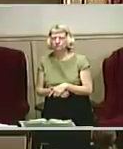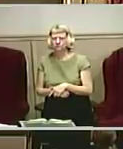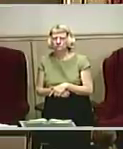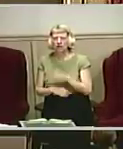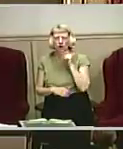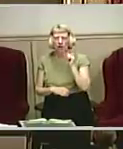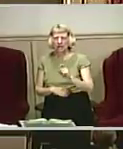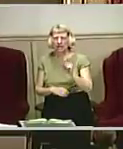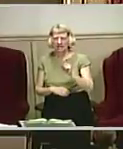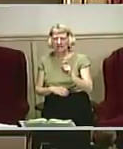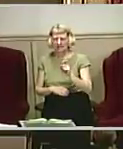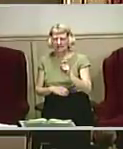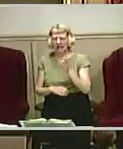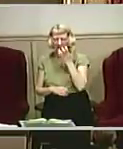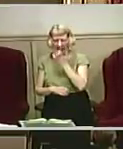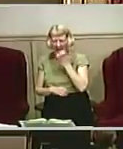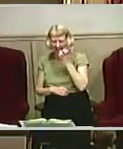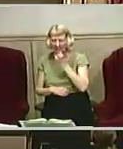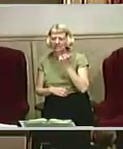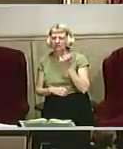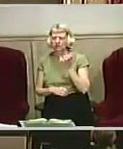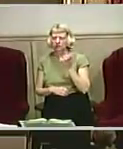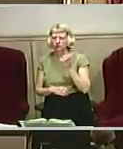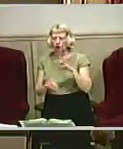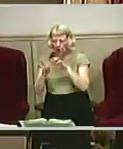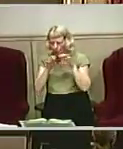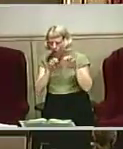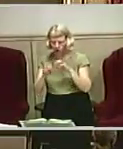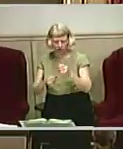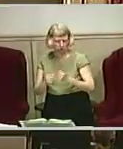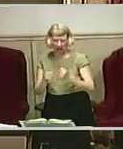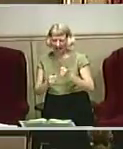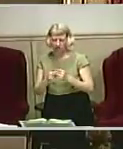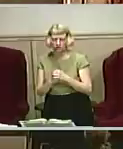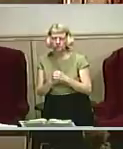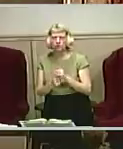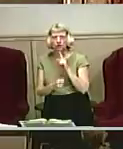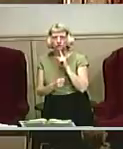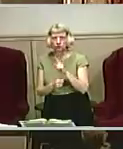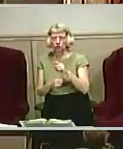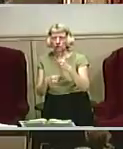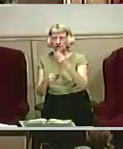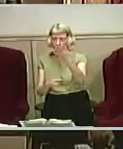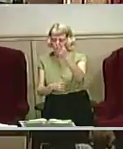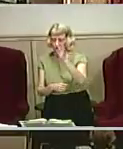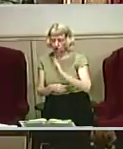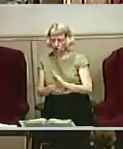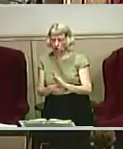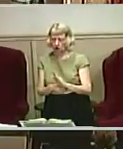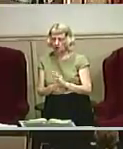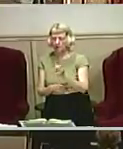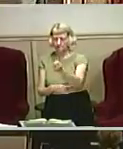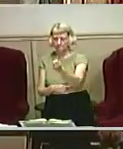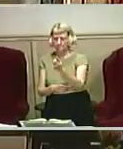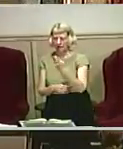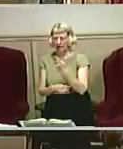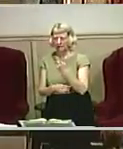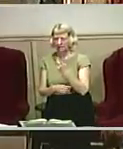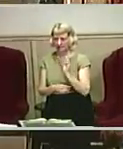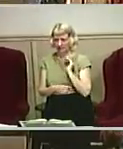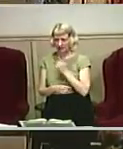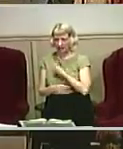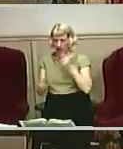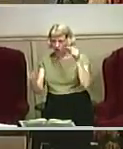I don't need to put hay in there or corn or whatever it is, right? So if I give to God, He's going to give all this back to me. Should that be our